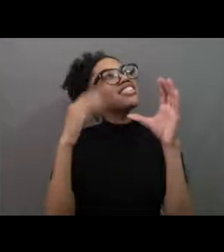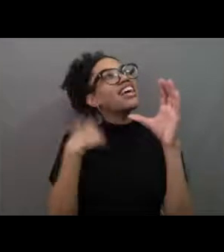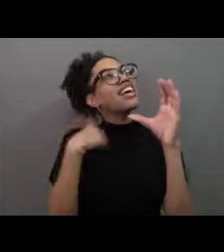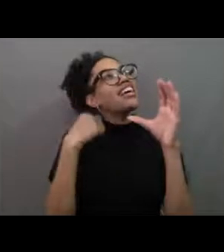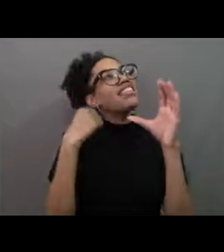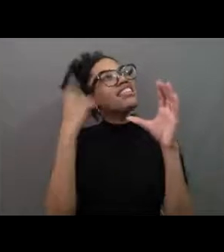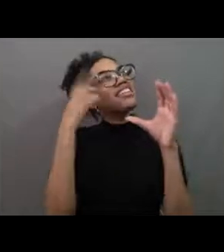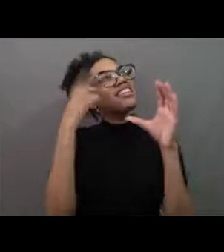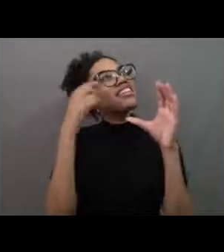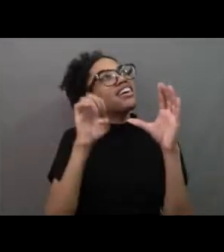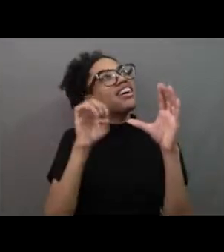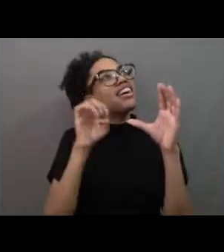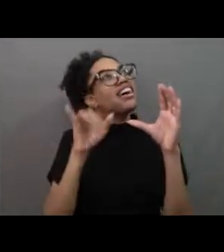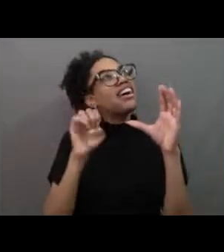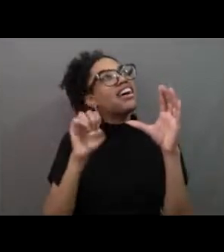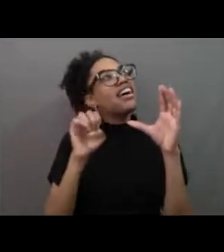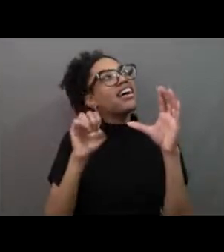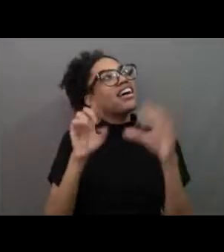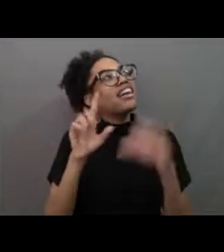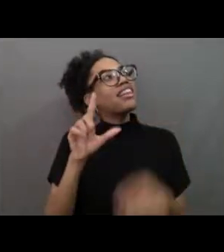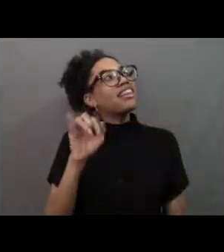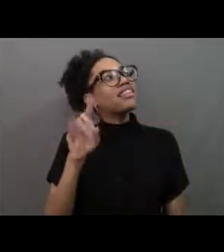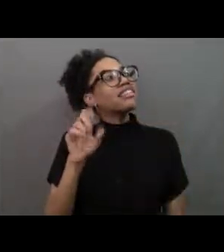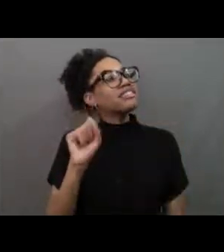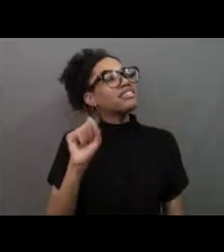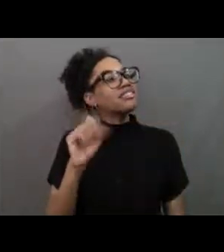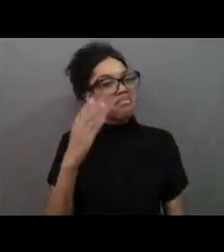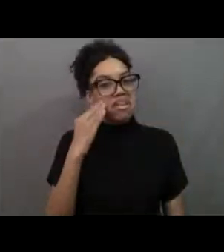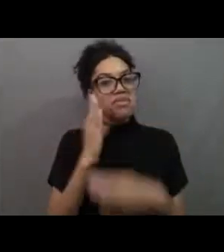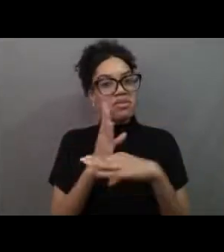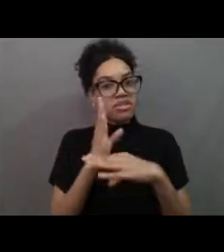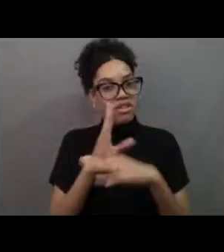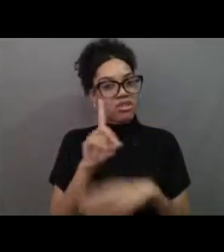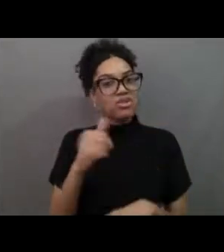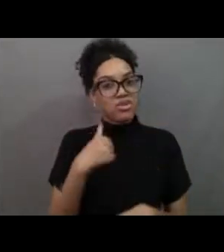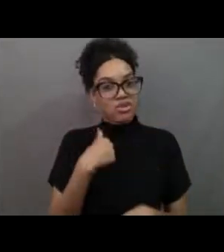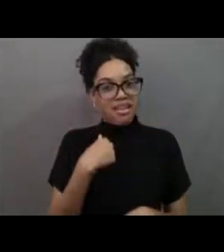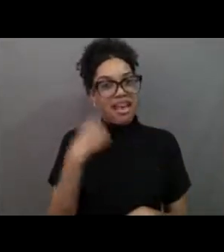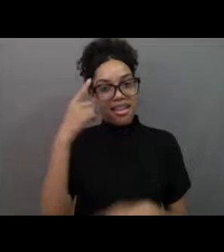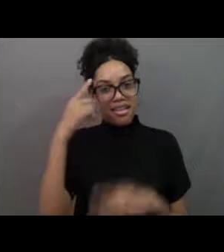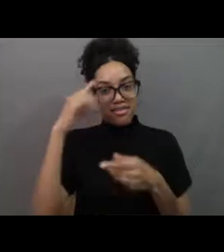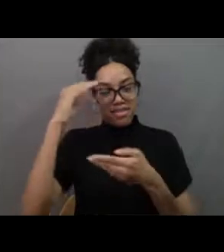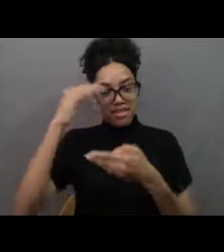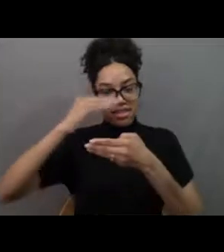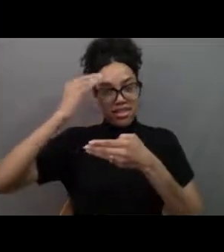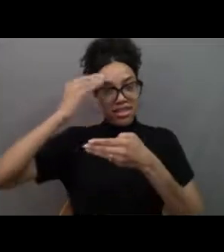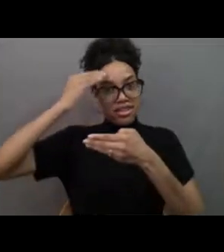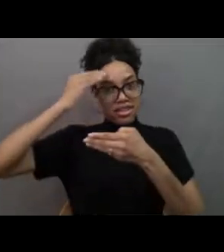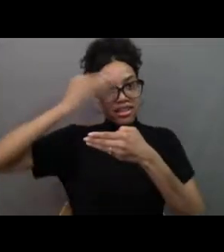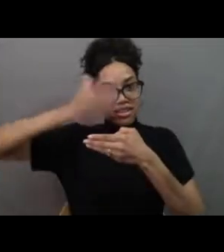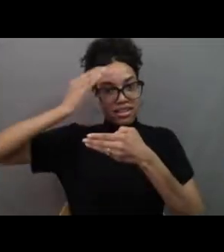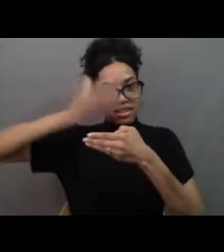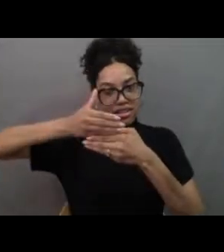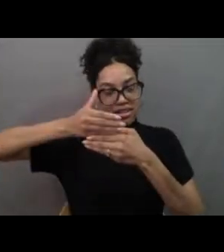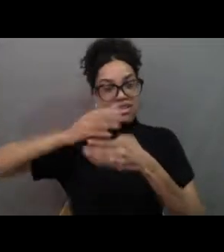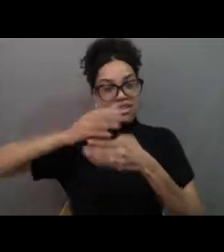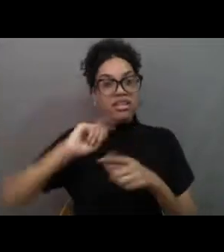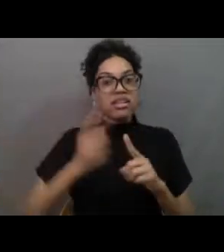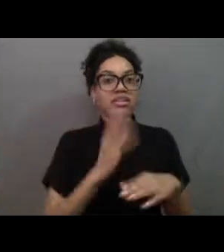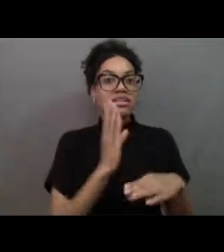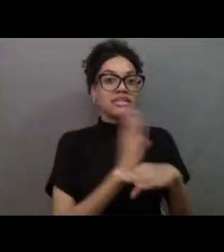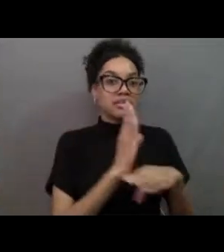that sharks do. They have kind of an eyelid called a nictitating membrane that closes over their eye when they're feeding to protect it from any spines